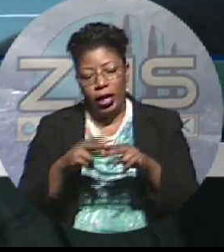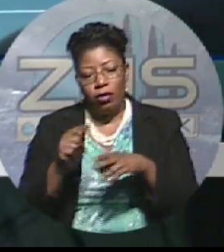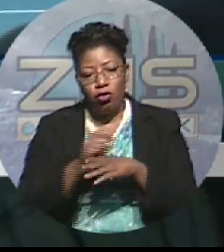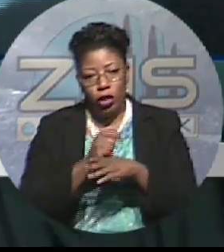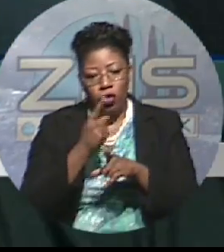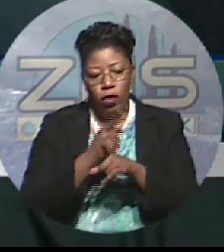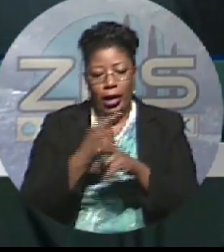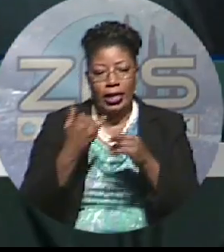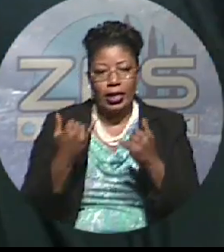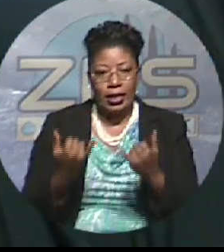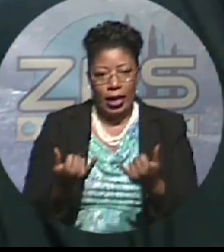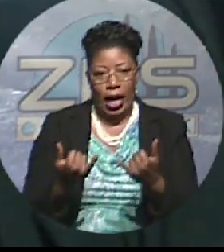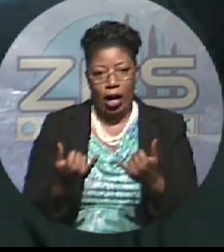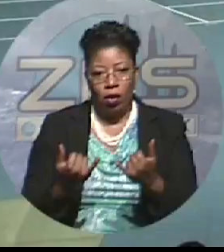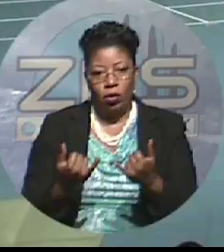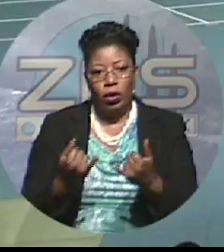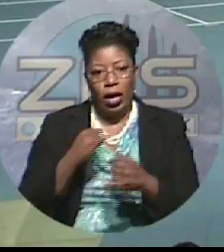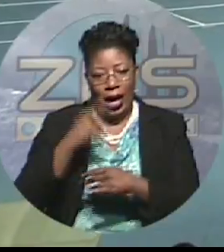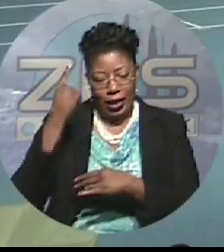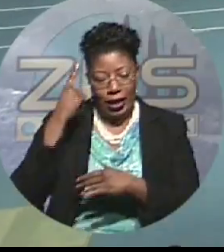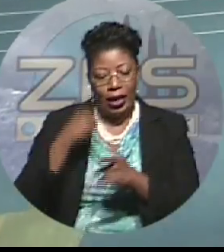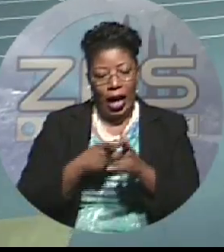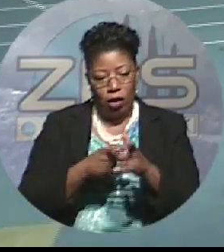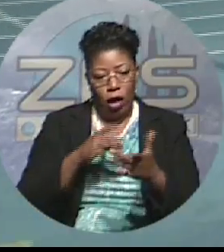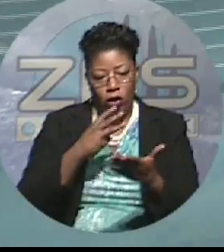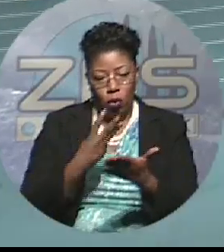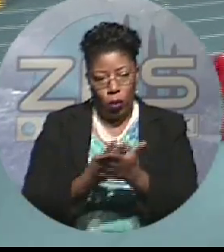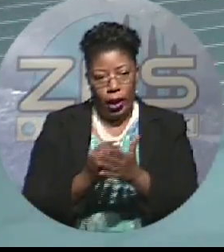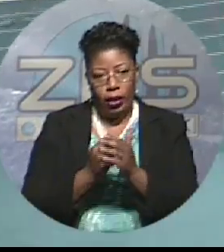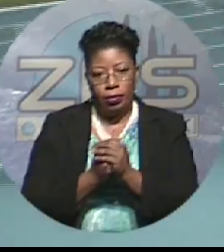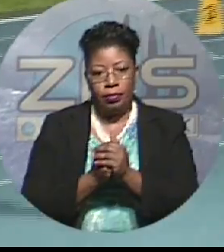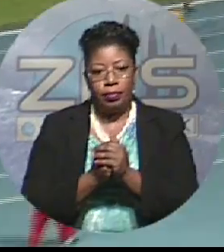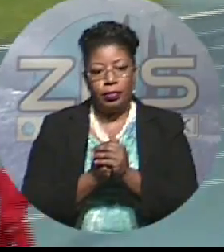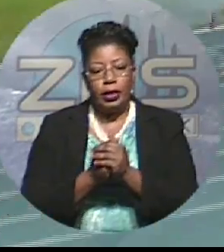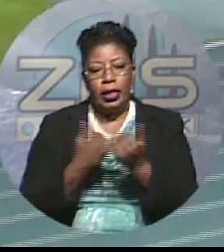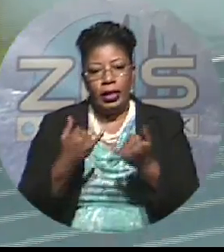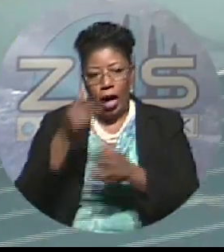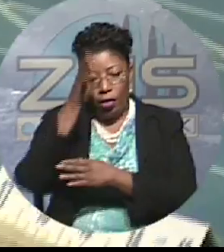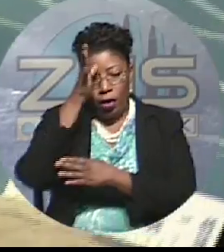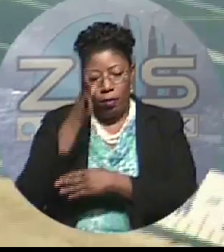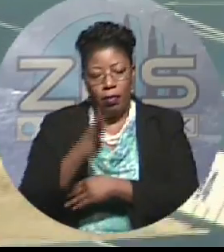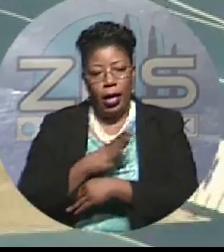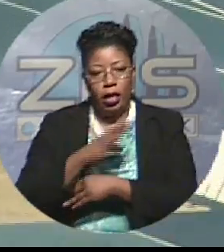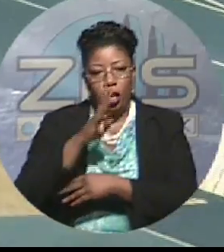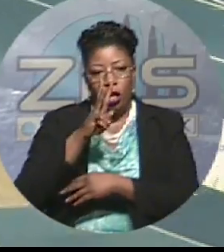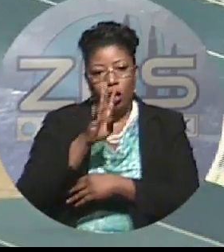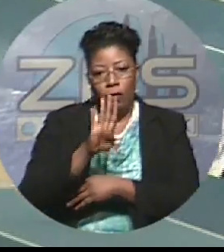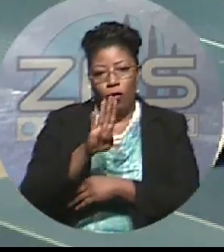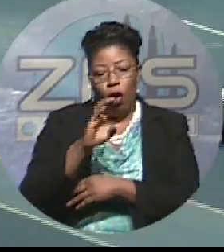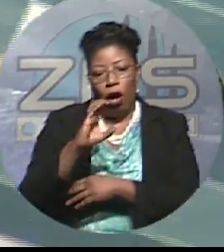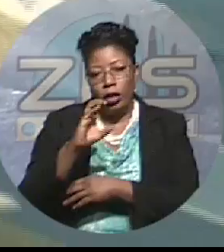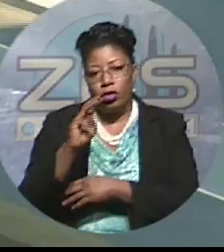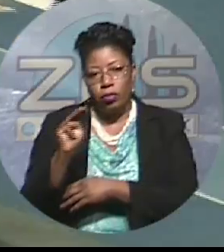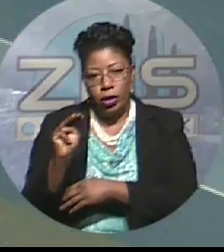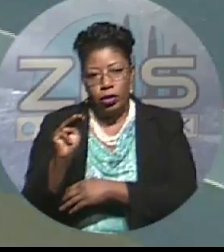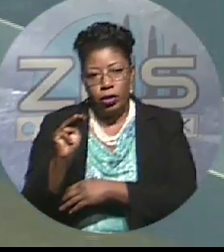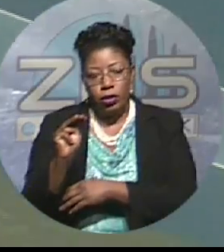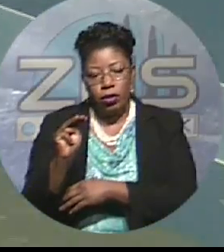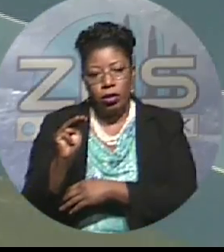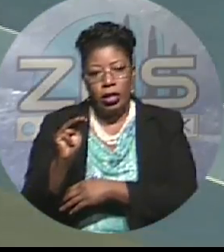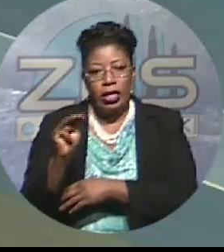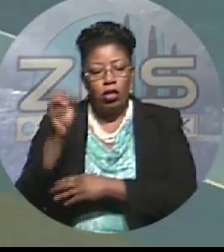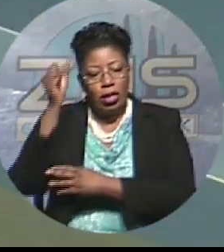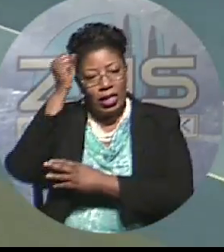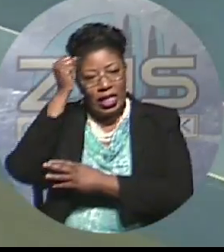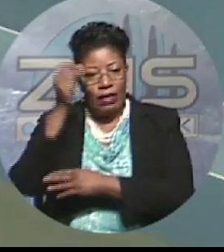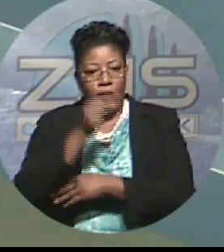so I think it went pretty well. A world-class field lining up for the men's 400. National record holder Stephen Gardner